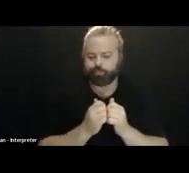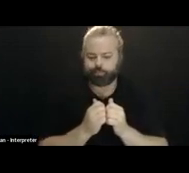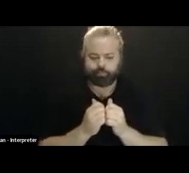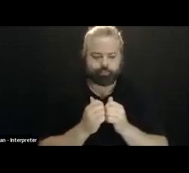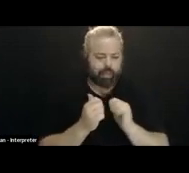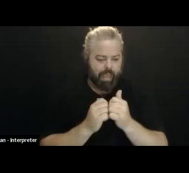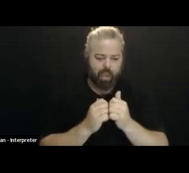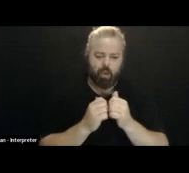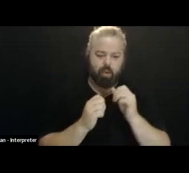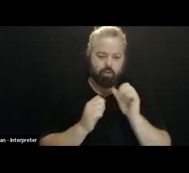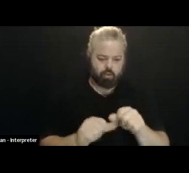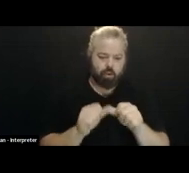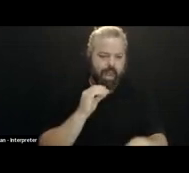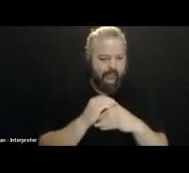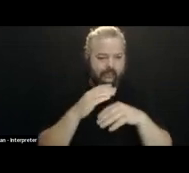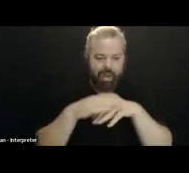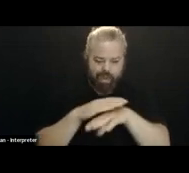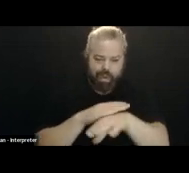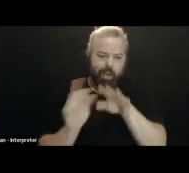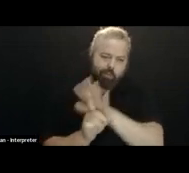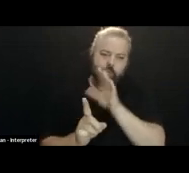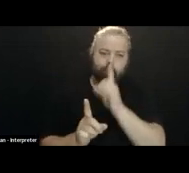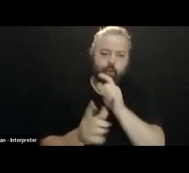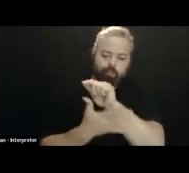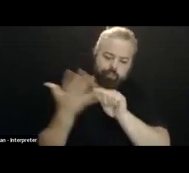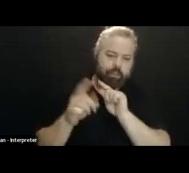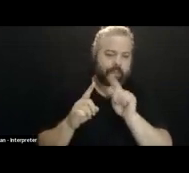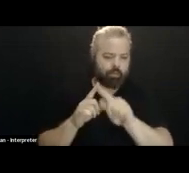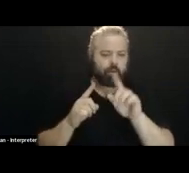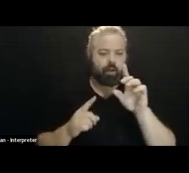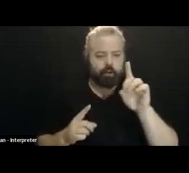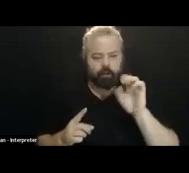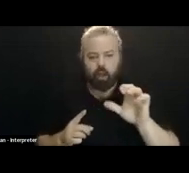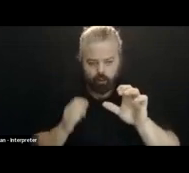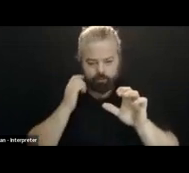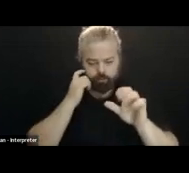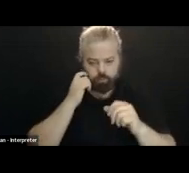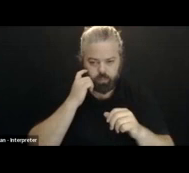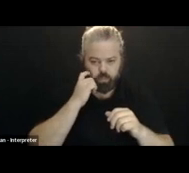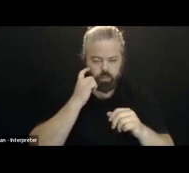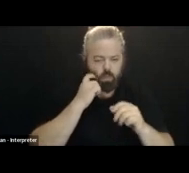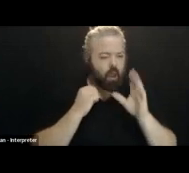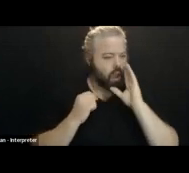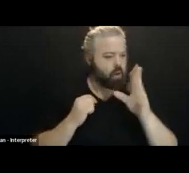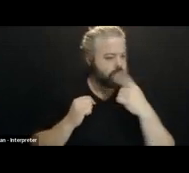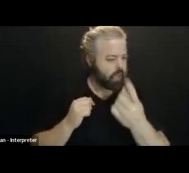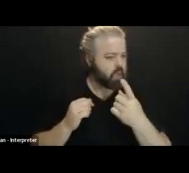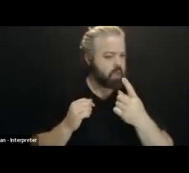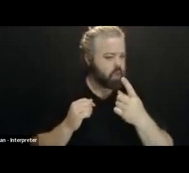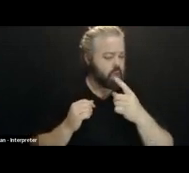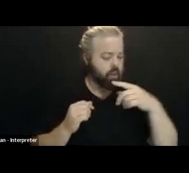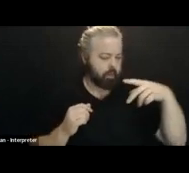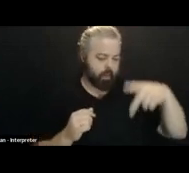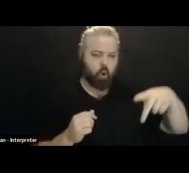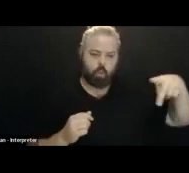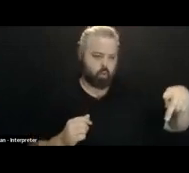accessibility features in multiple document formats. I will give a shout out about PowerPoints real quick, because I have